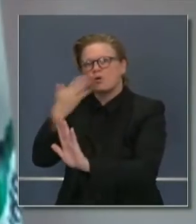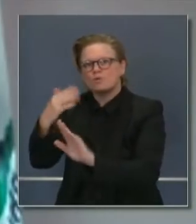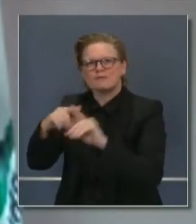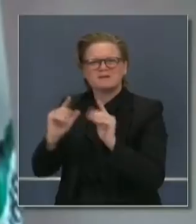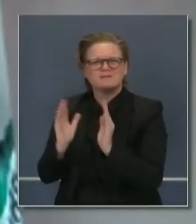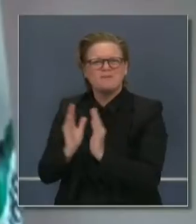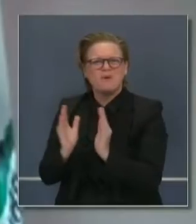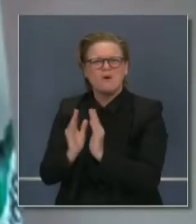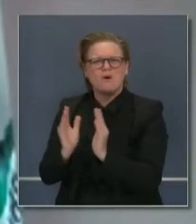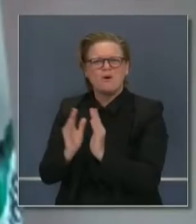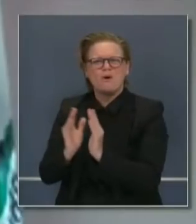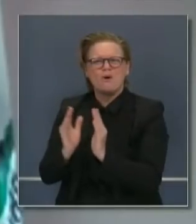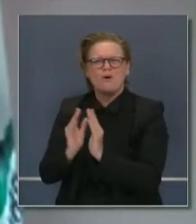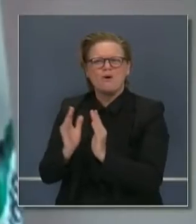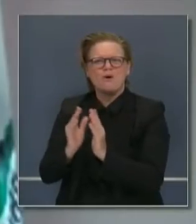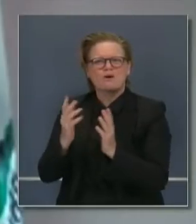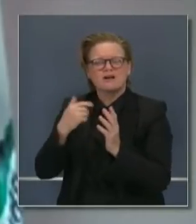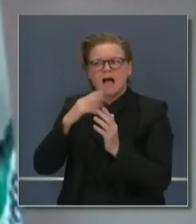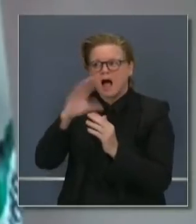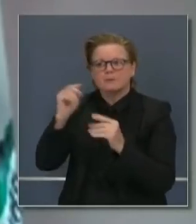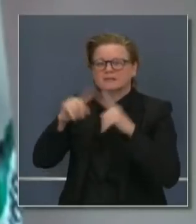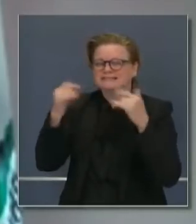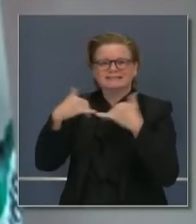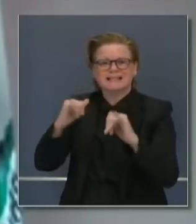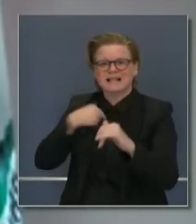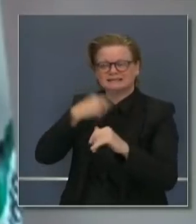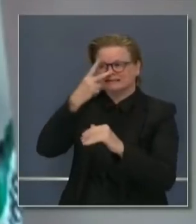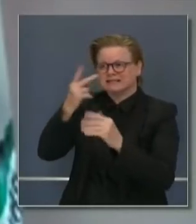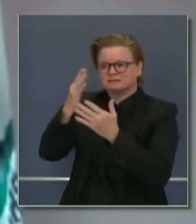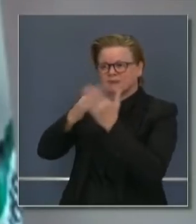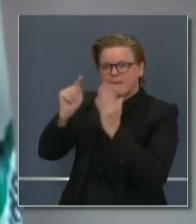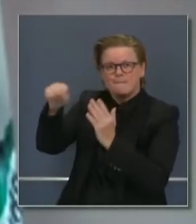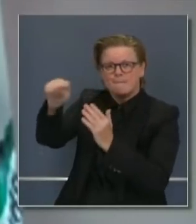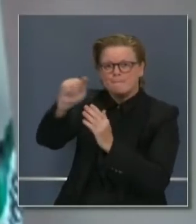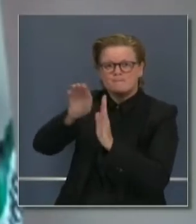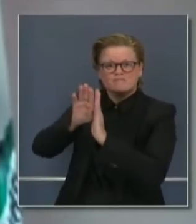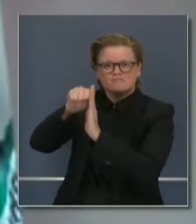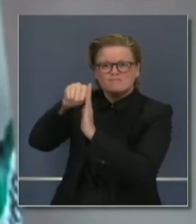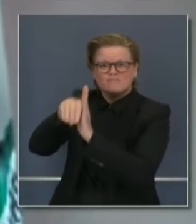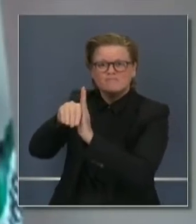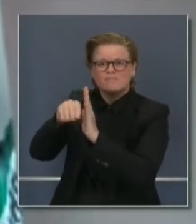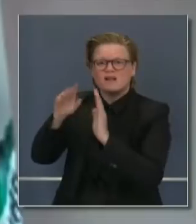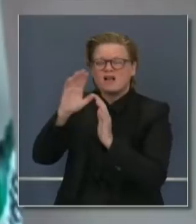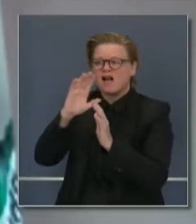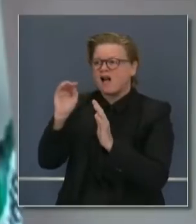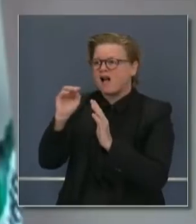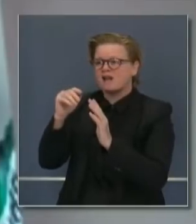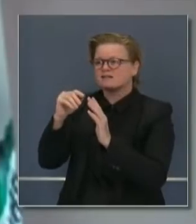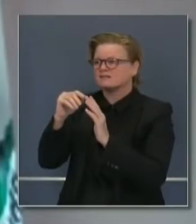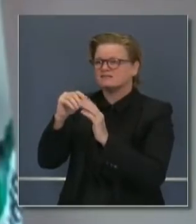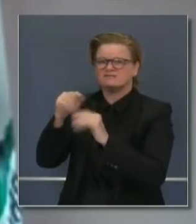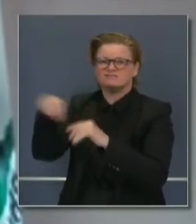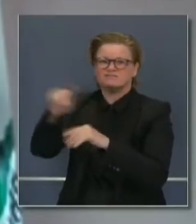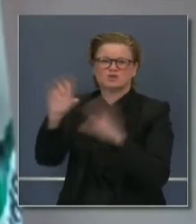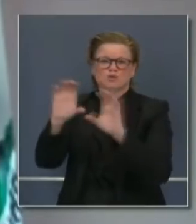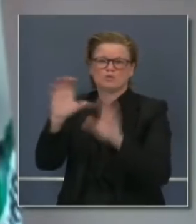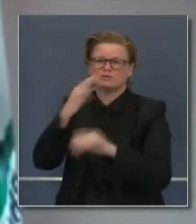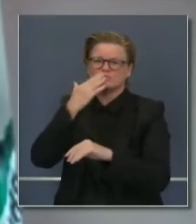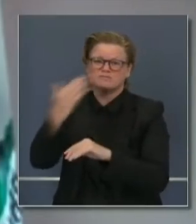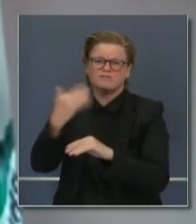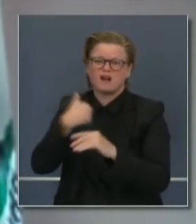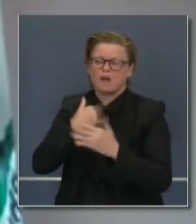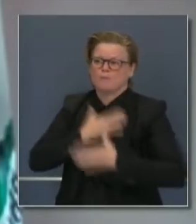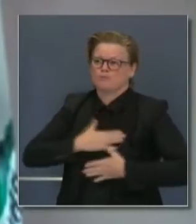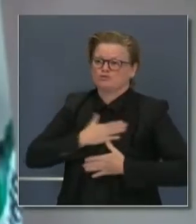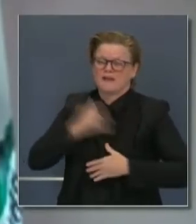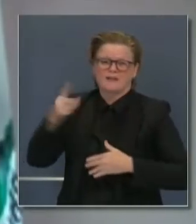really a deep thanks to all of the Californians who made that decision, helped us do better than we would have